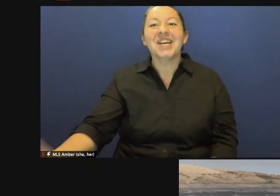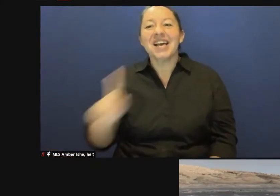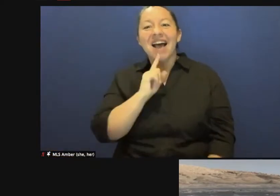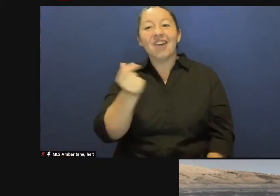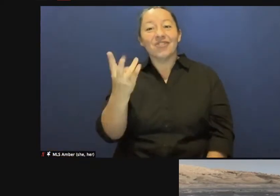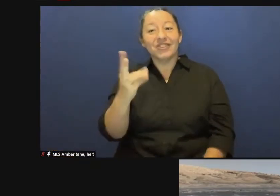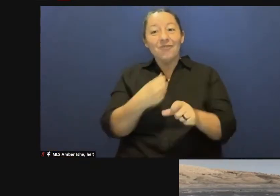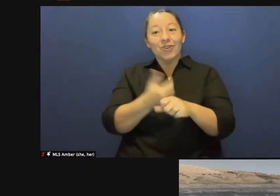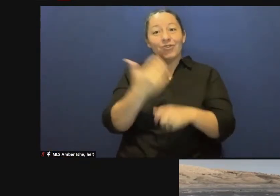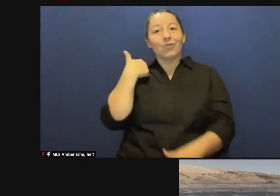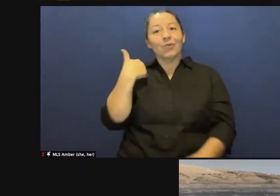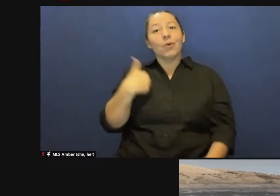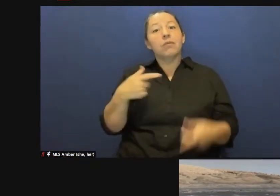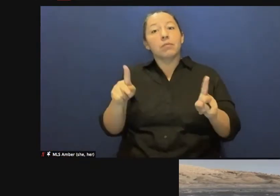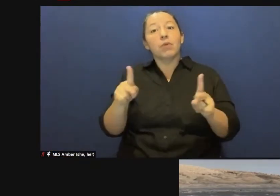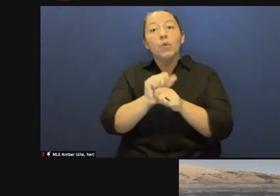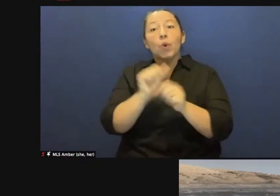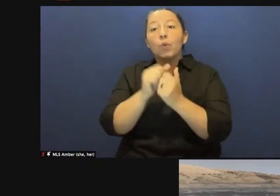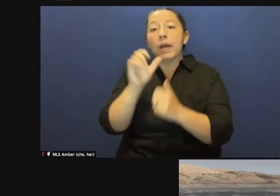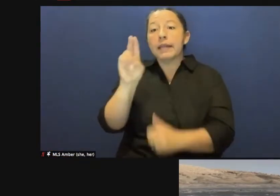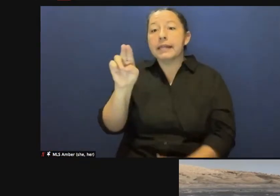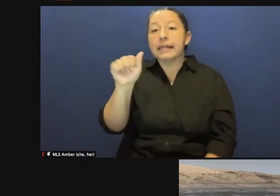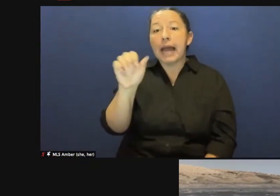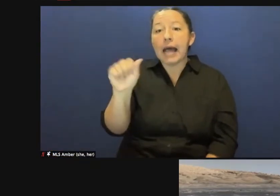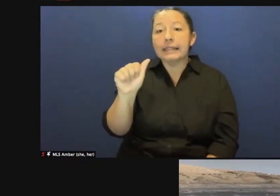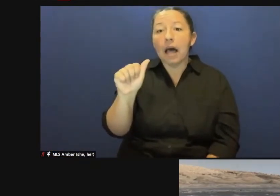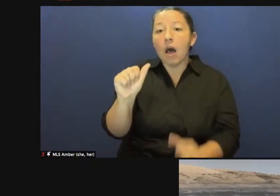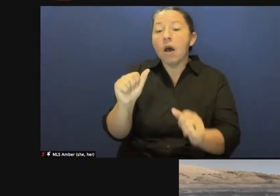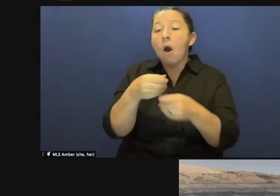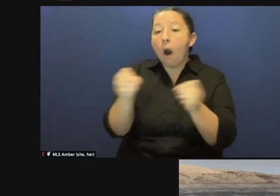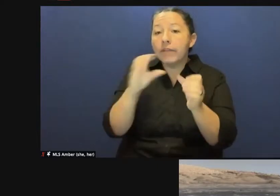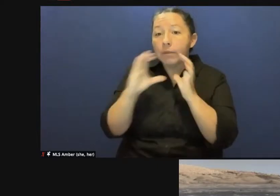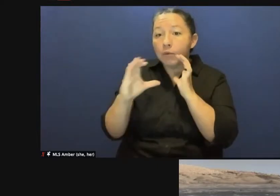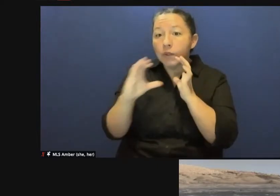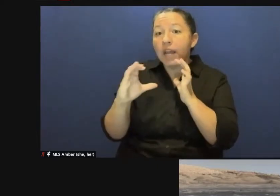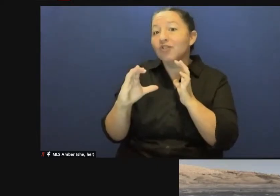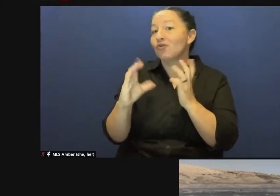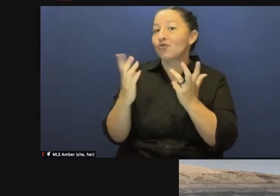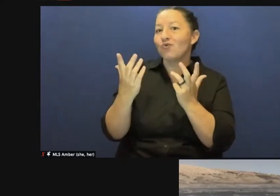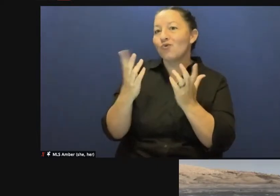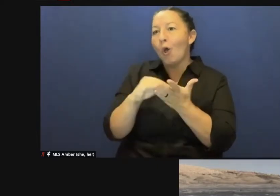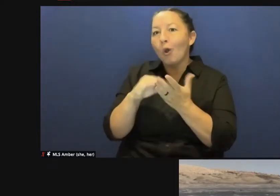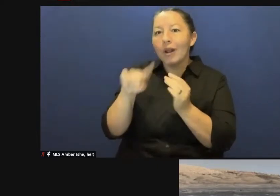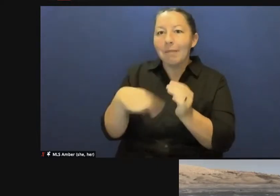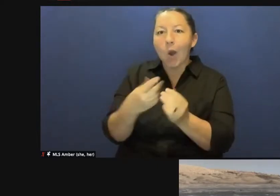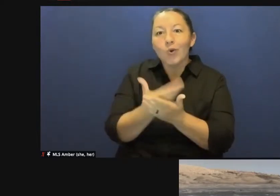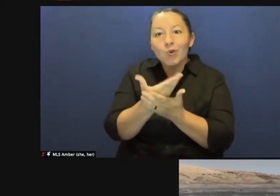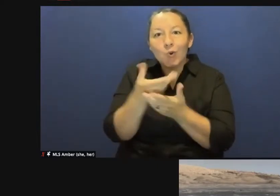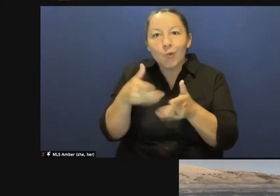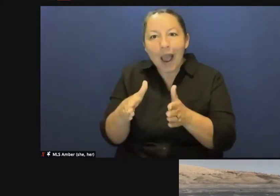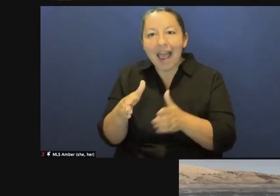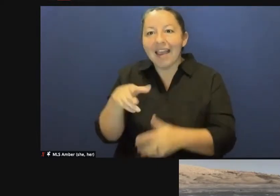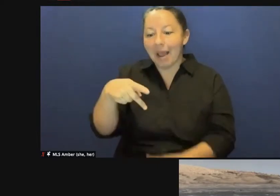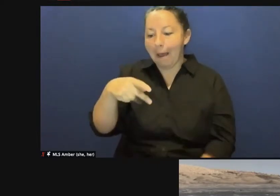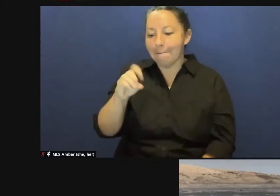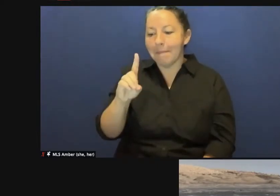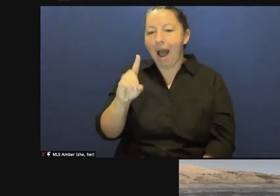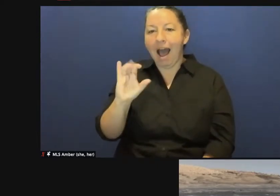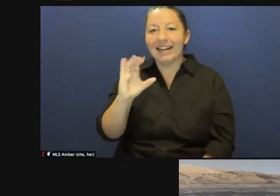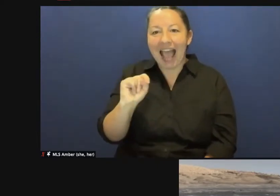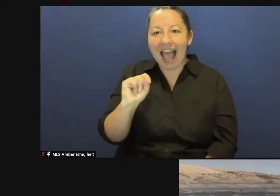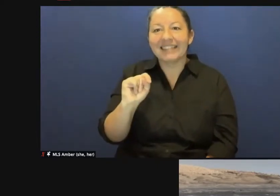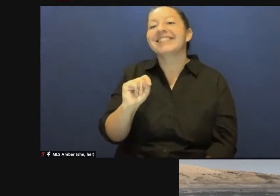work with NASA Office Communication to explore a new medium in podcasting. And so Gravity Assist